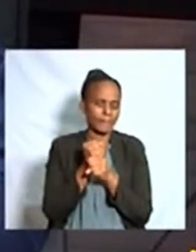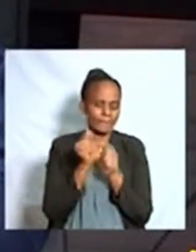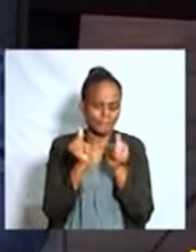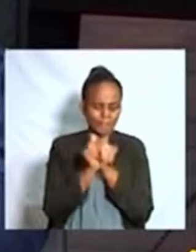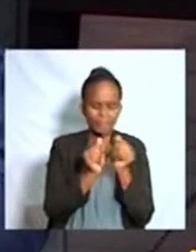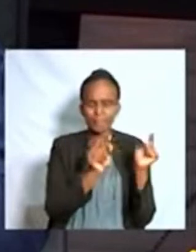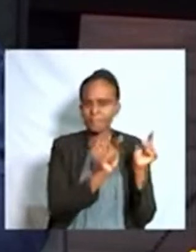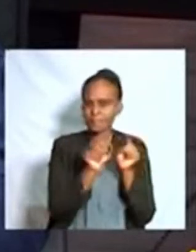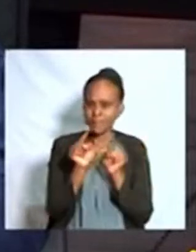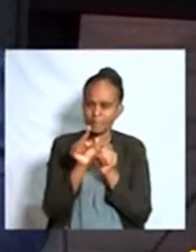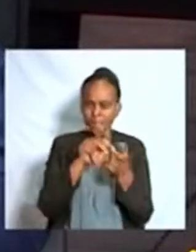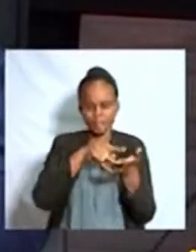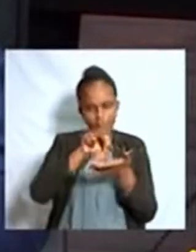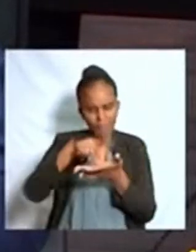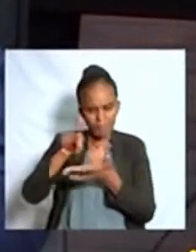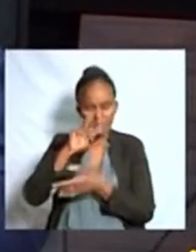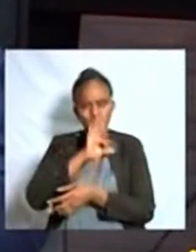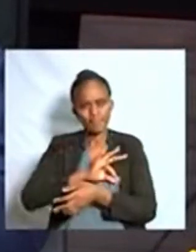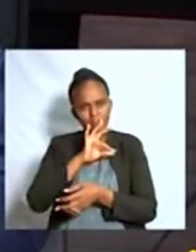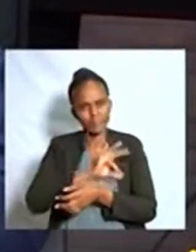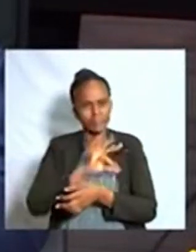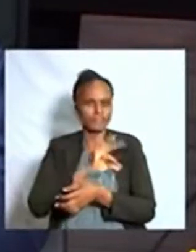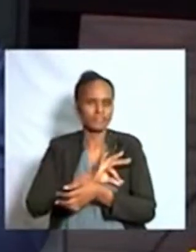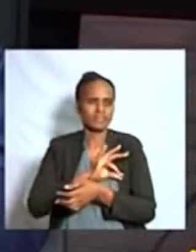also paying emoluments, the